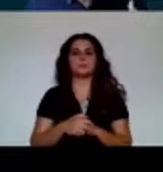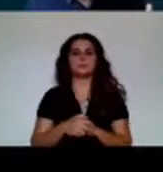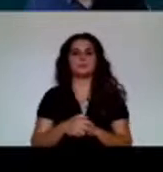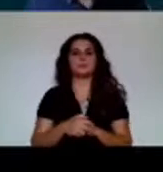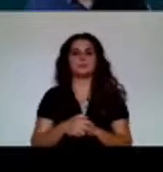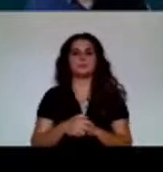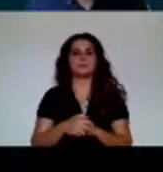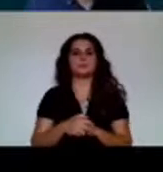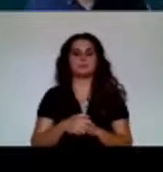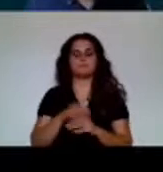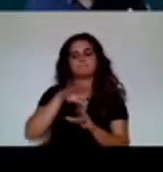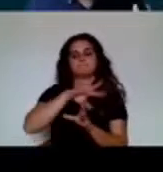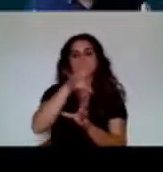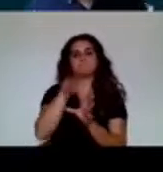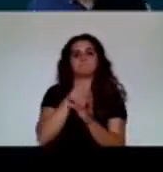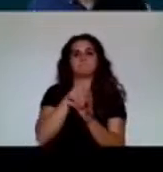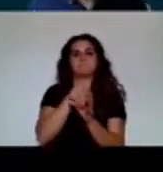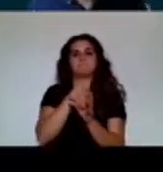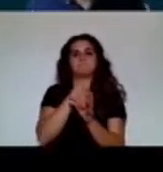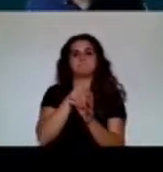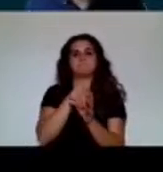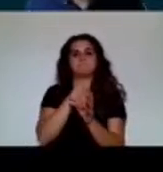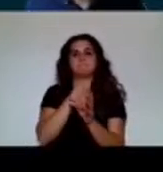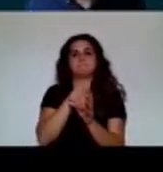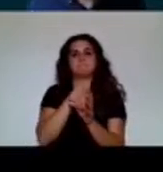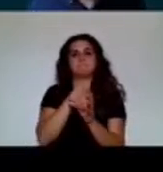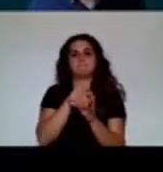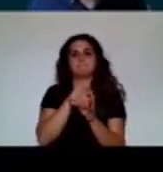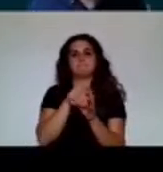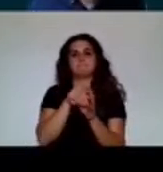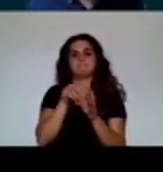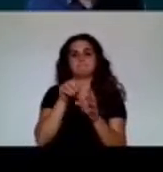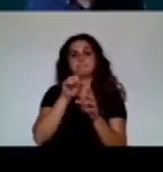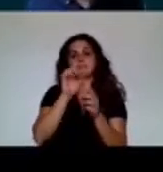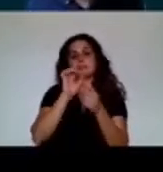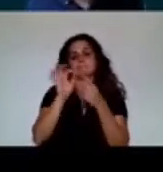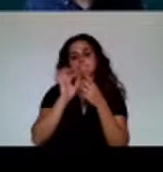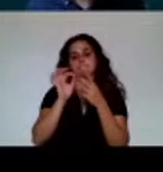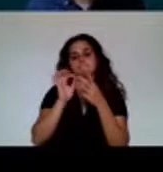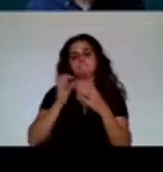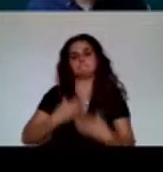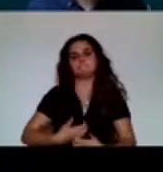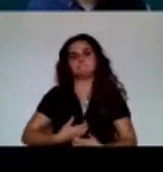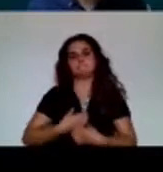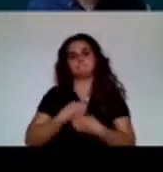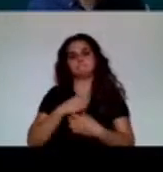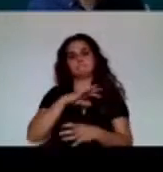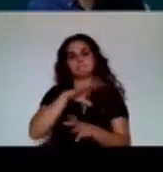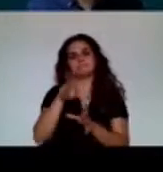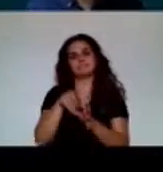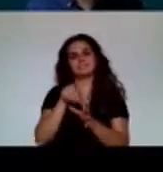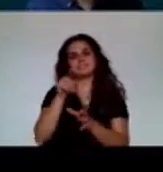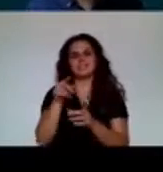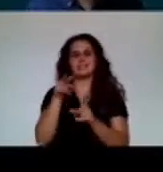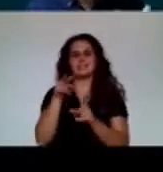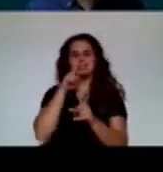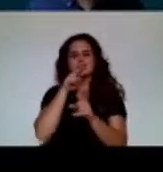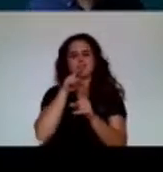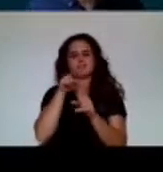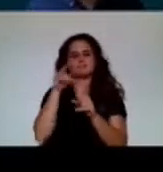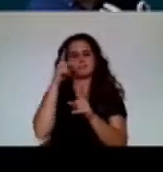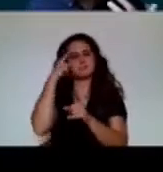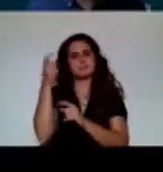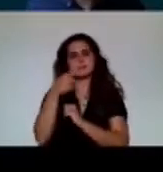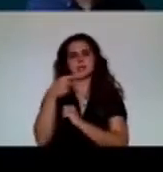that incorporates then these prejudice feelings and these stereotypic beliefs. So then